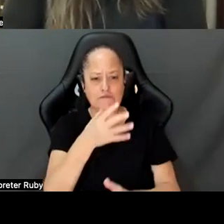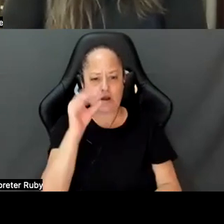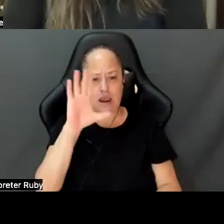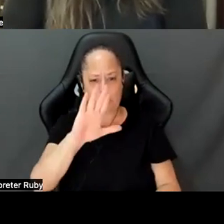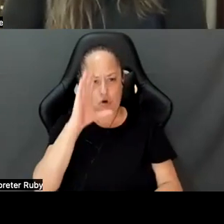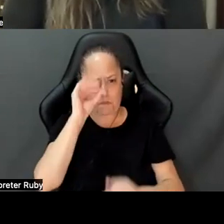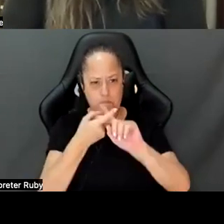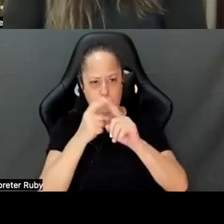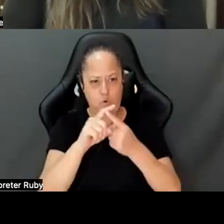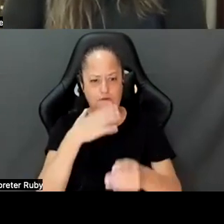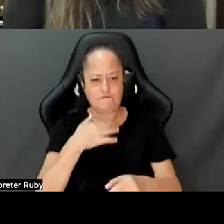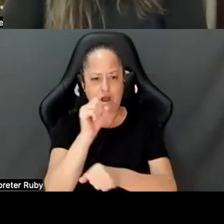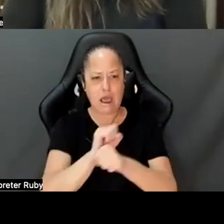I've